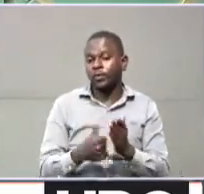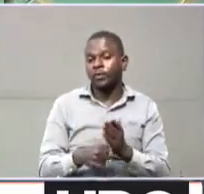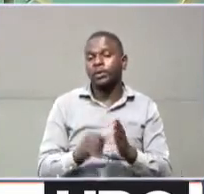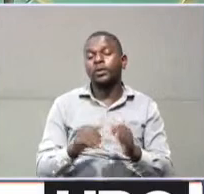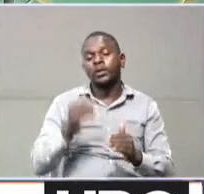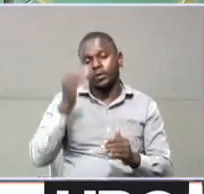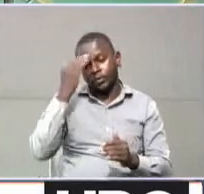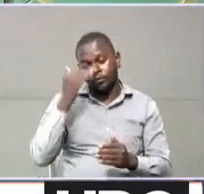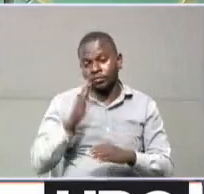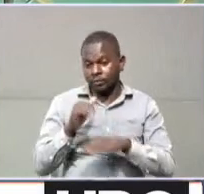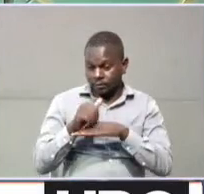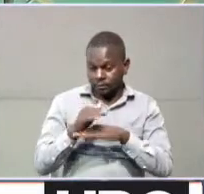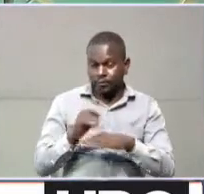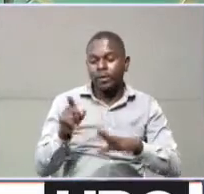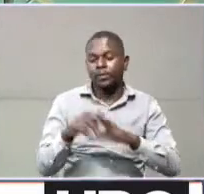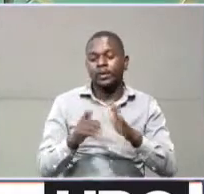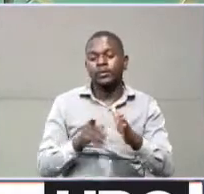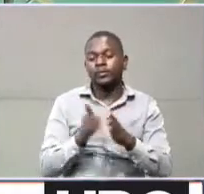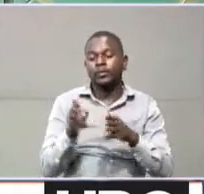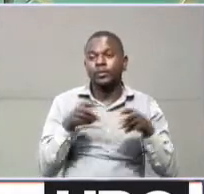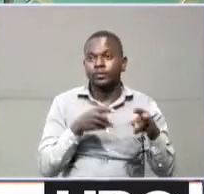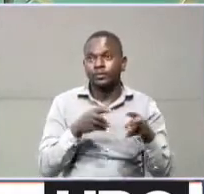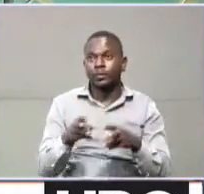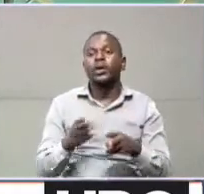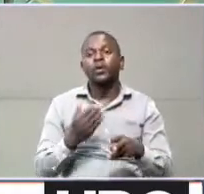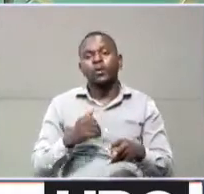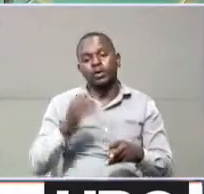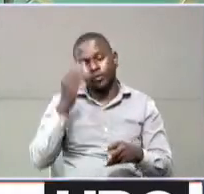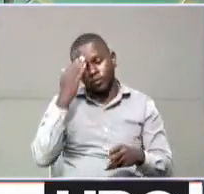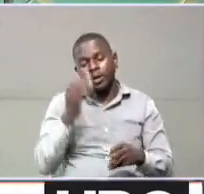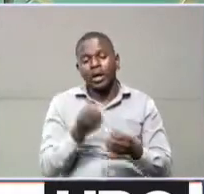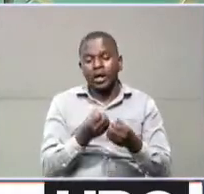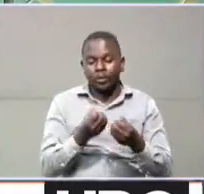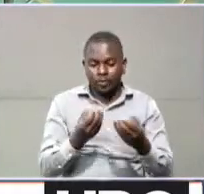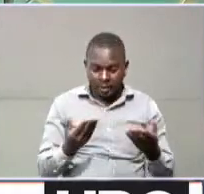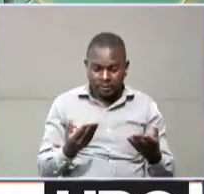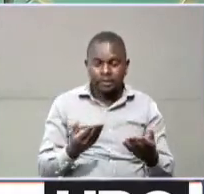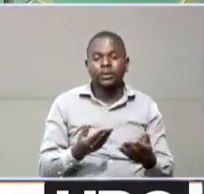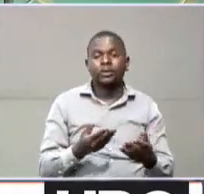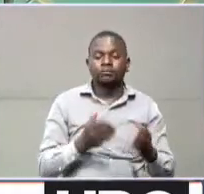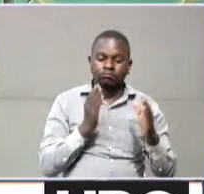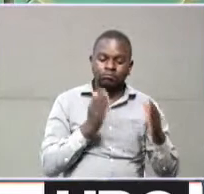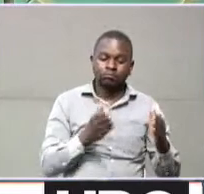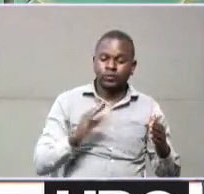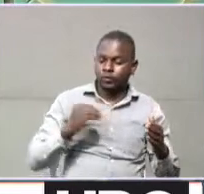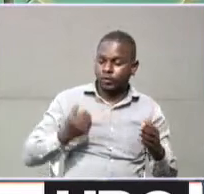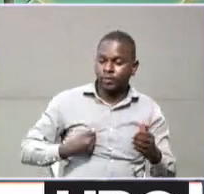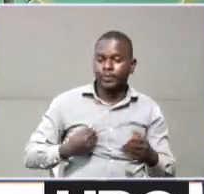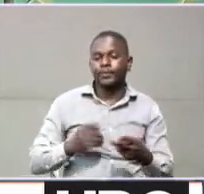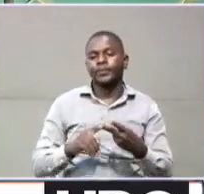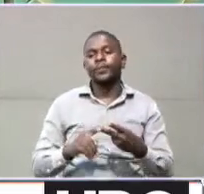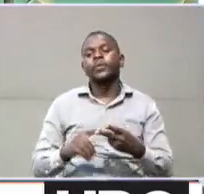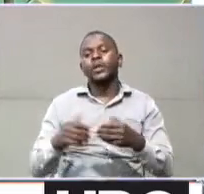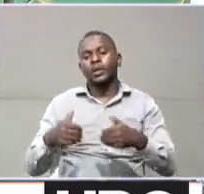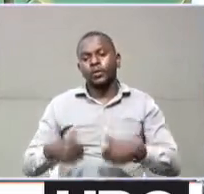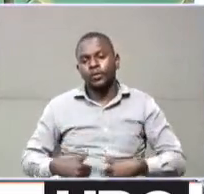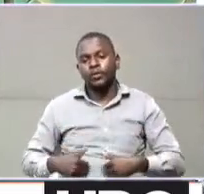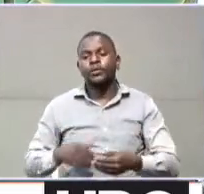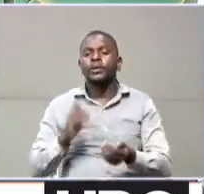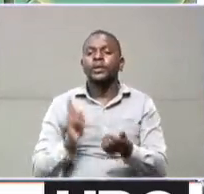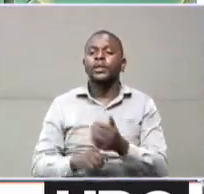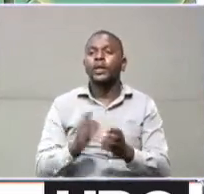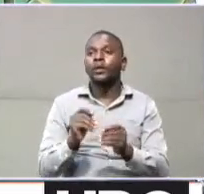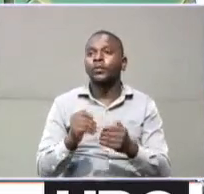we know the money has been sent for paris development we want to know how much is for women how much is for wheels and secondly who will